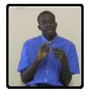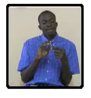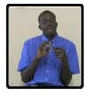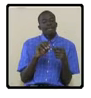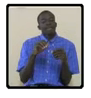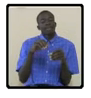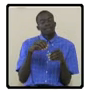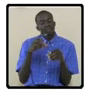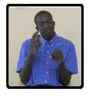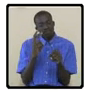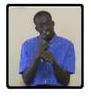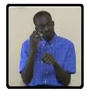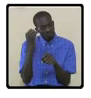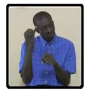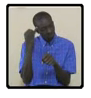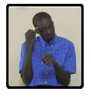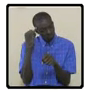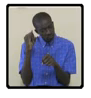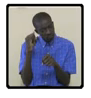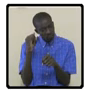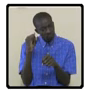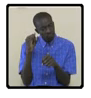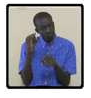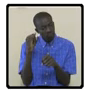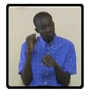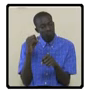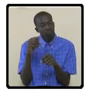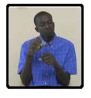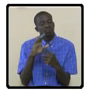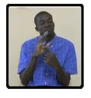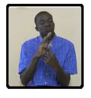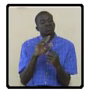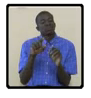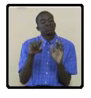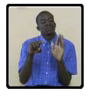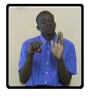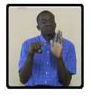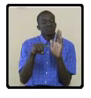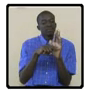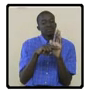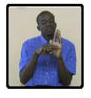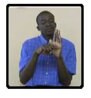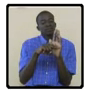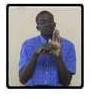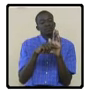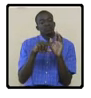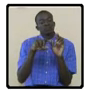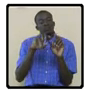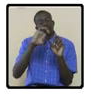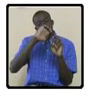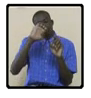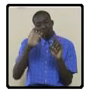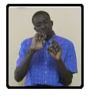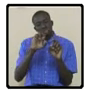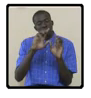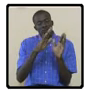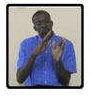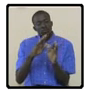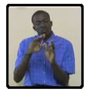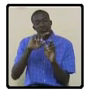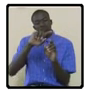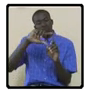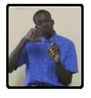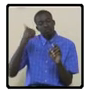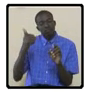In the second theory, negatively charged electrons move in the opposite direction to that of